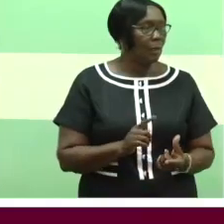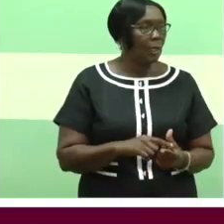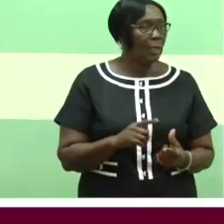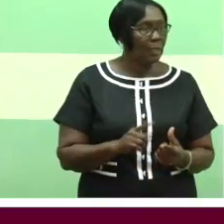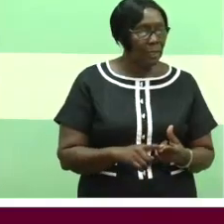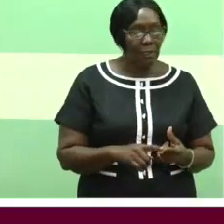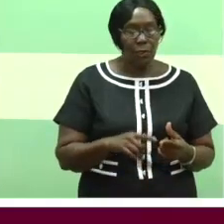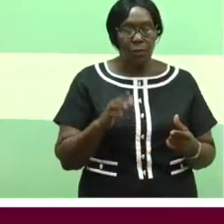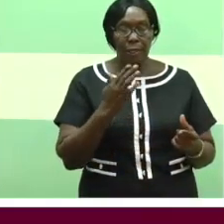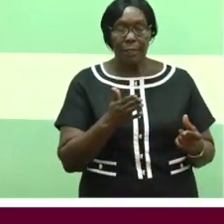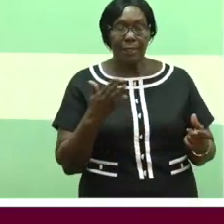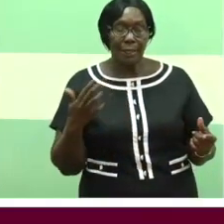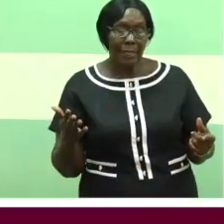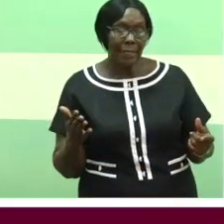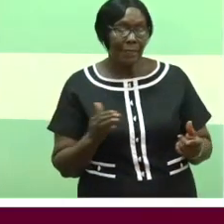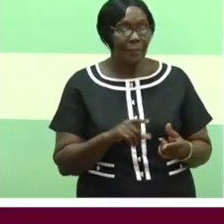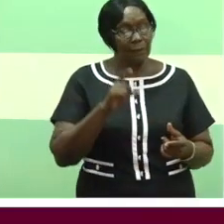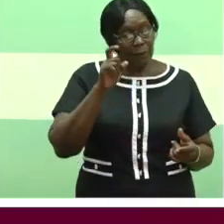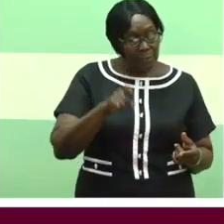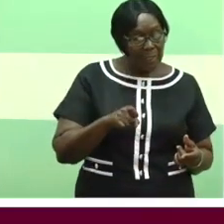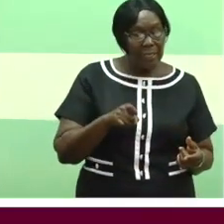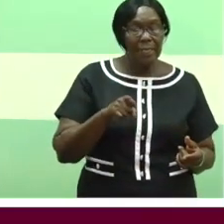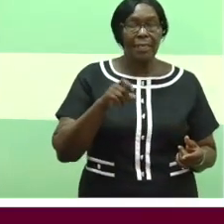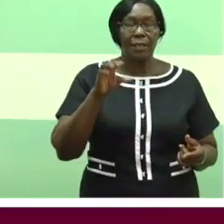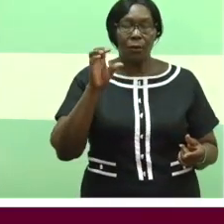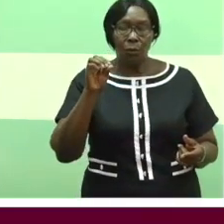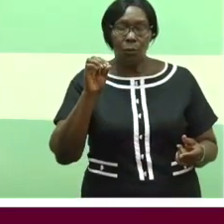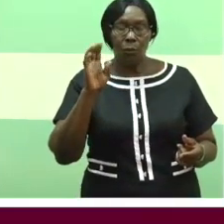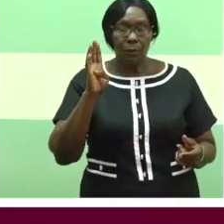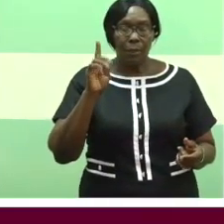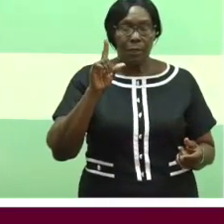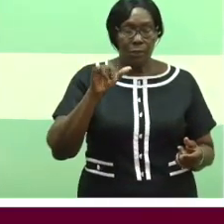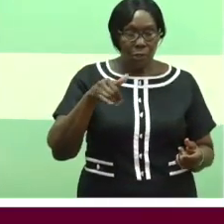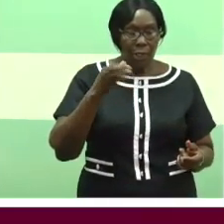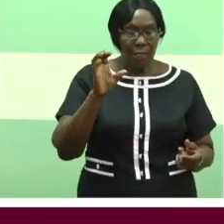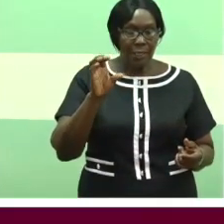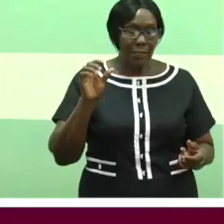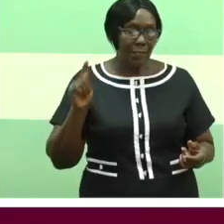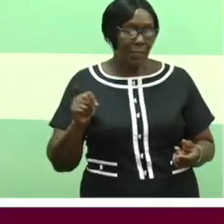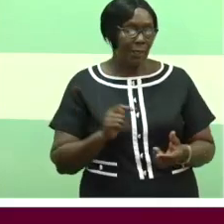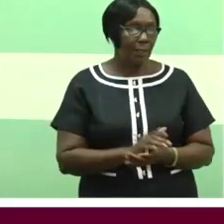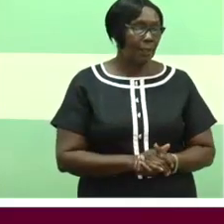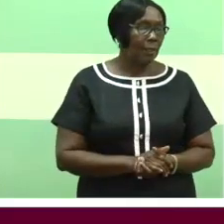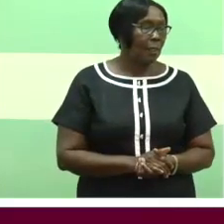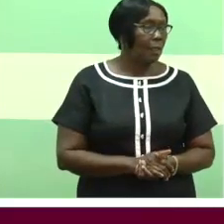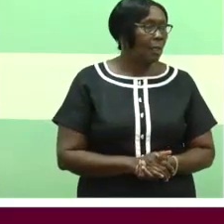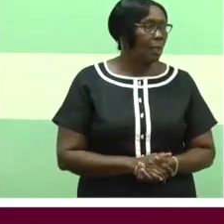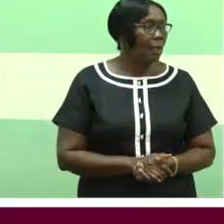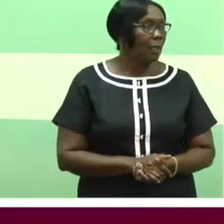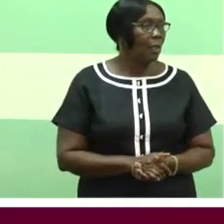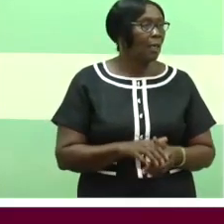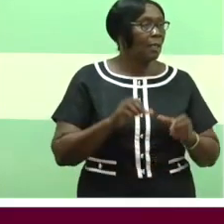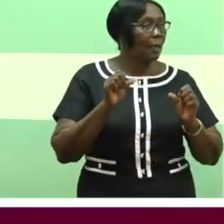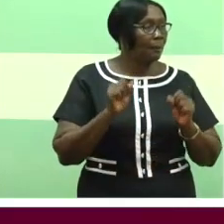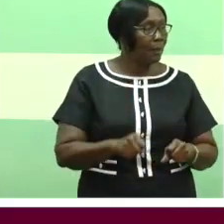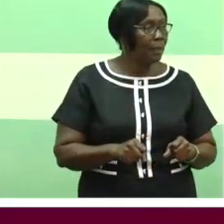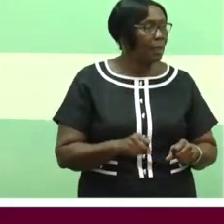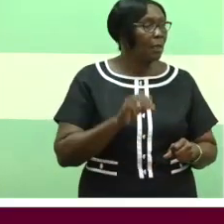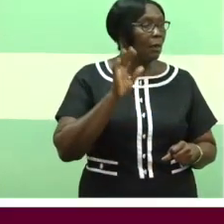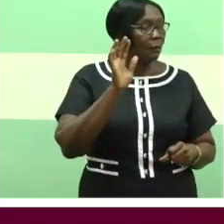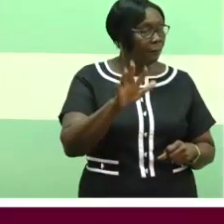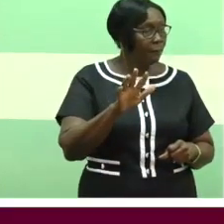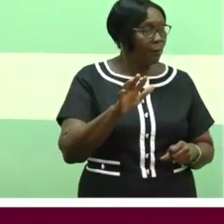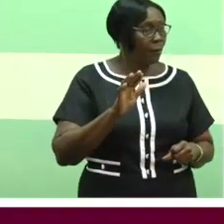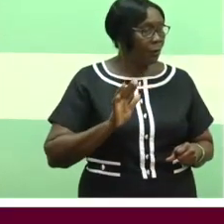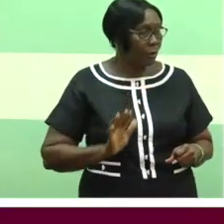And then you would source objects. That is if you need objects. That's optional. Now, depending on the ability